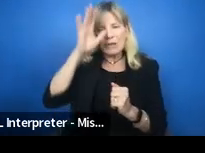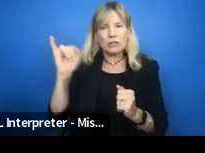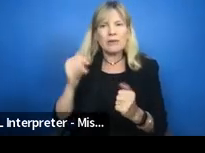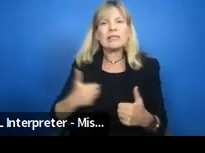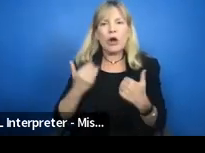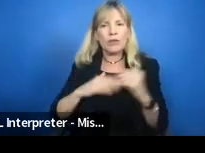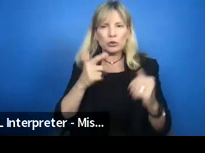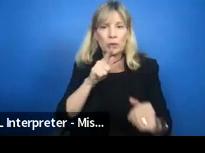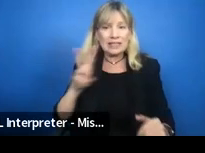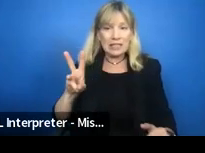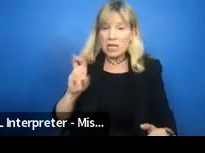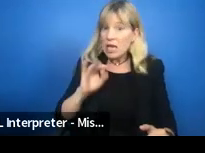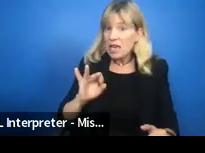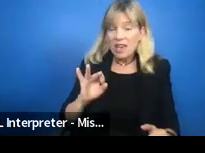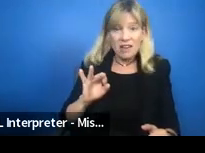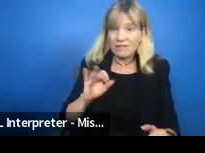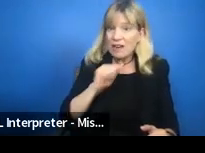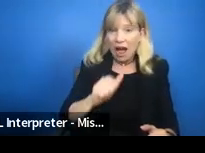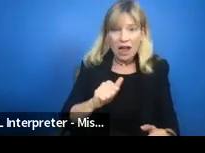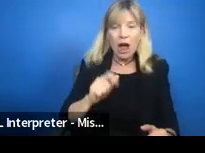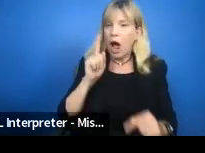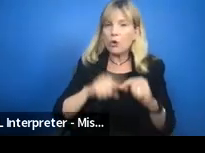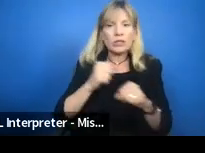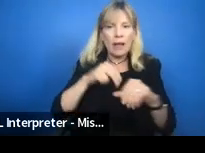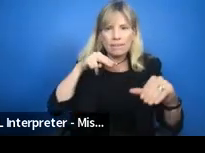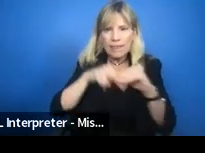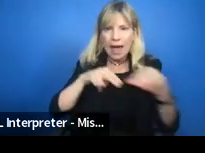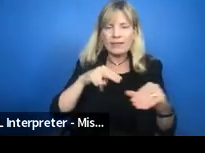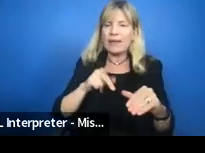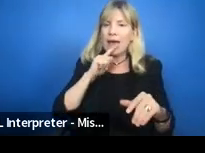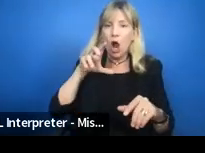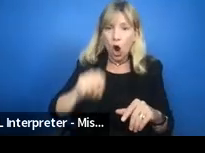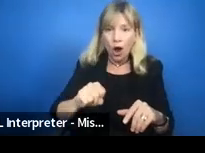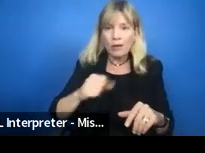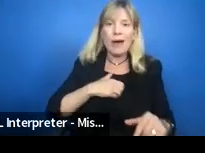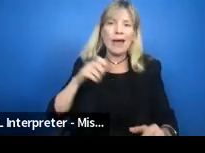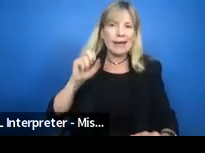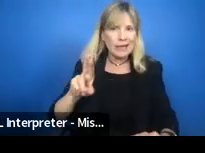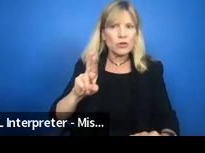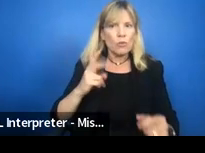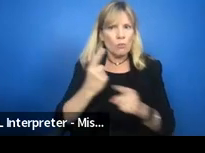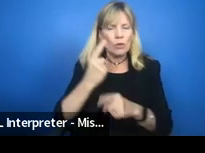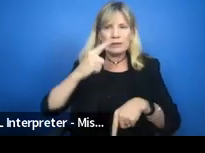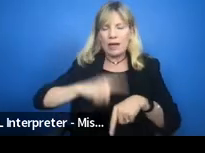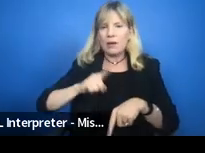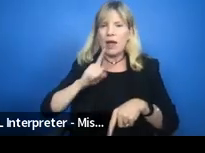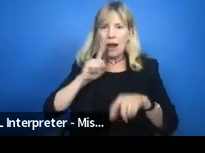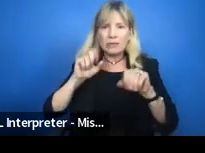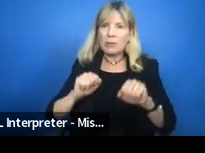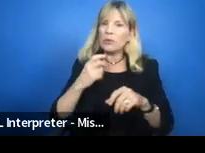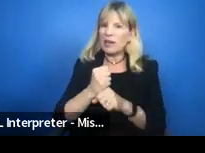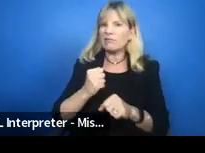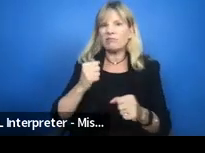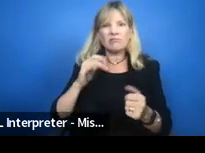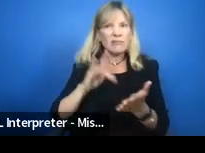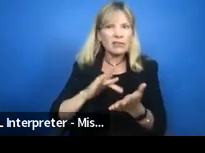would not have been able to afford, you know, the scan that caught my cancer in time. And I was able to get the treatment that I needed to save